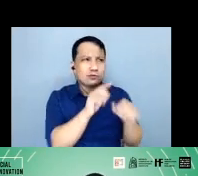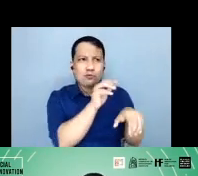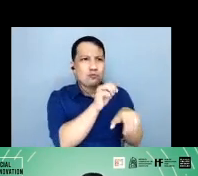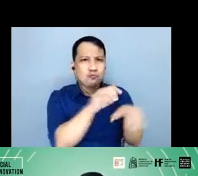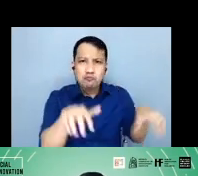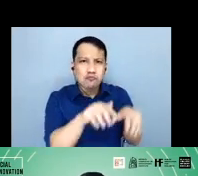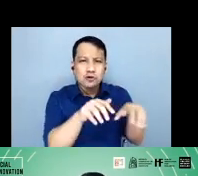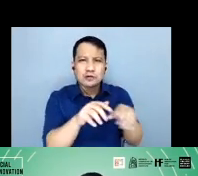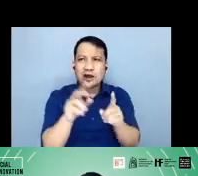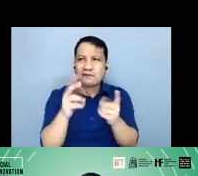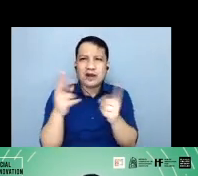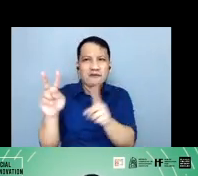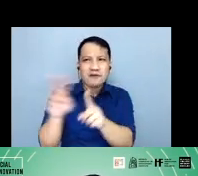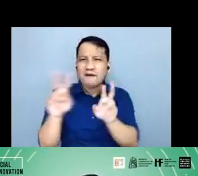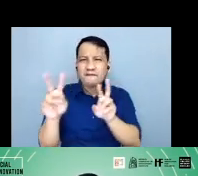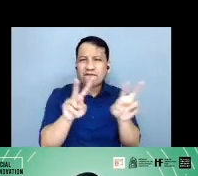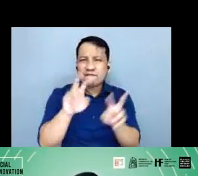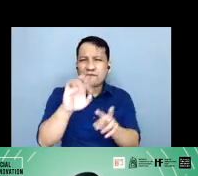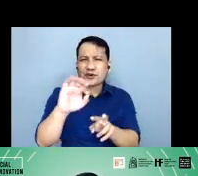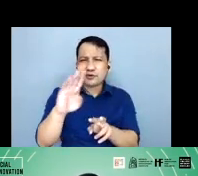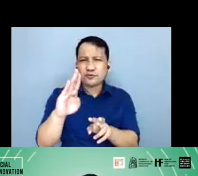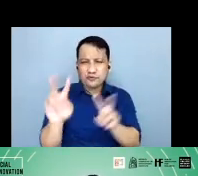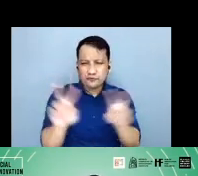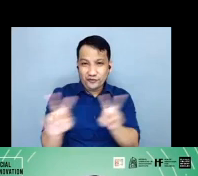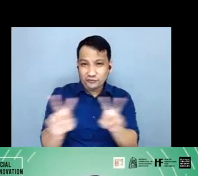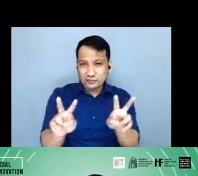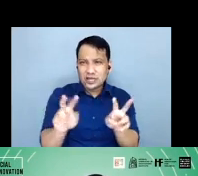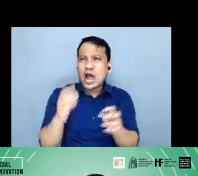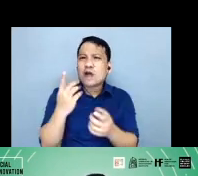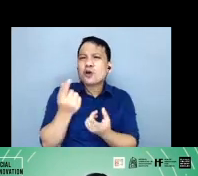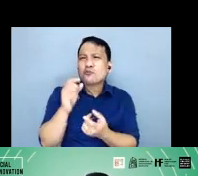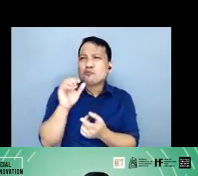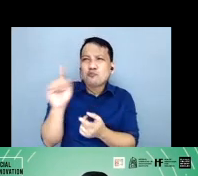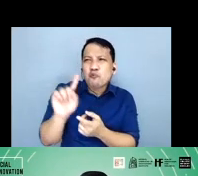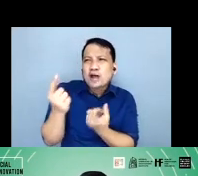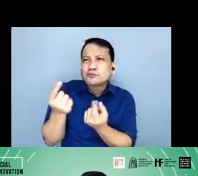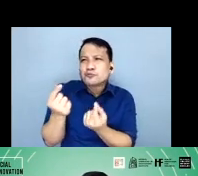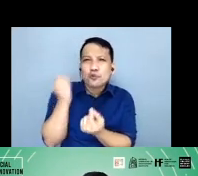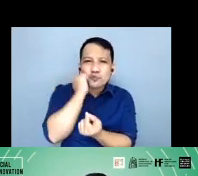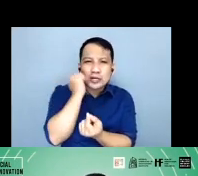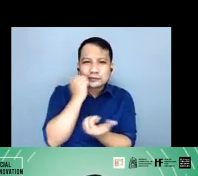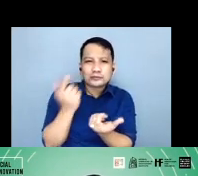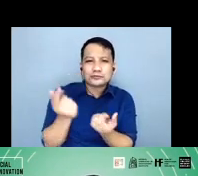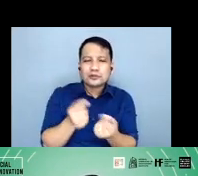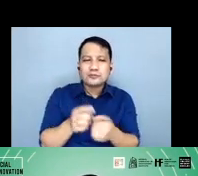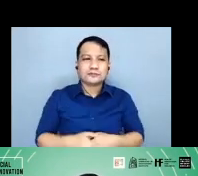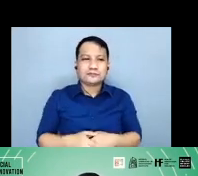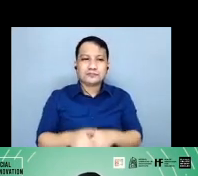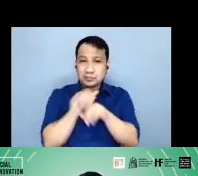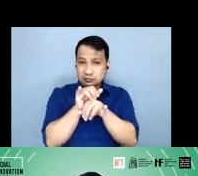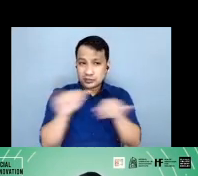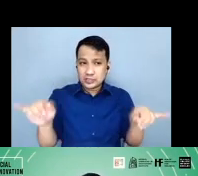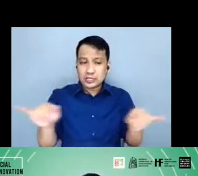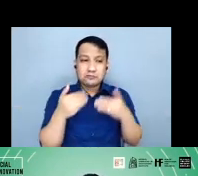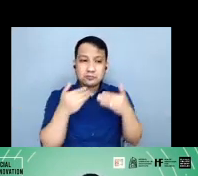also a verb. It's something that we're doing and we're actively doing. Now, the best way to get on the same page about sustainability